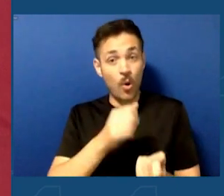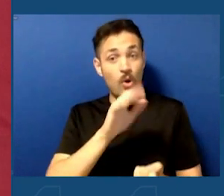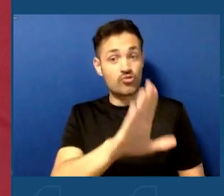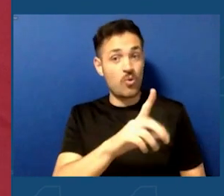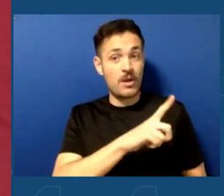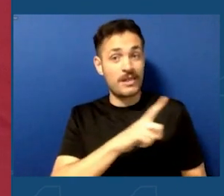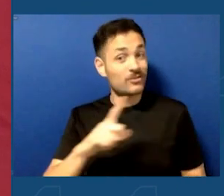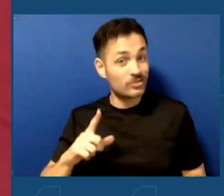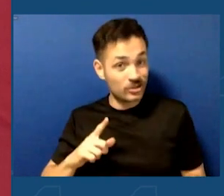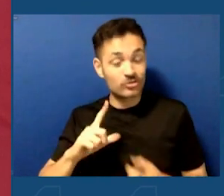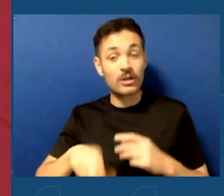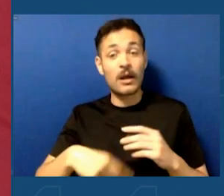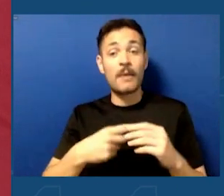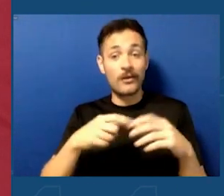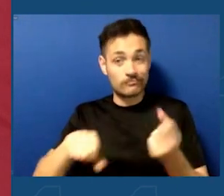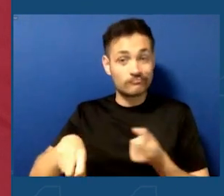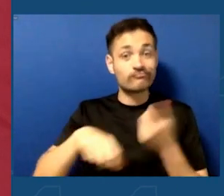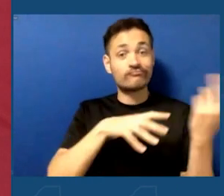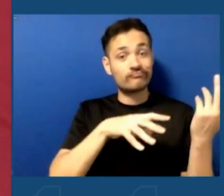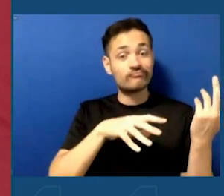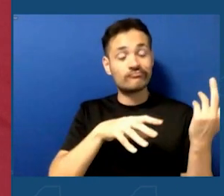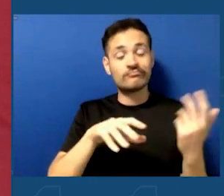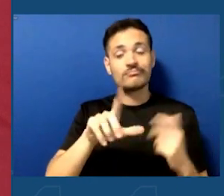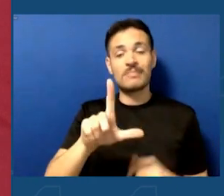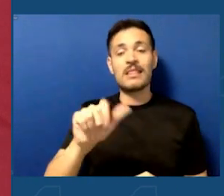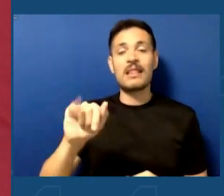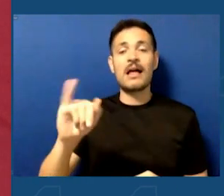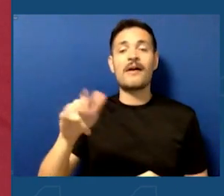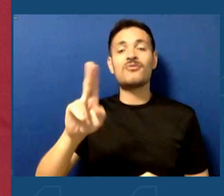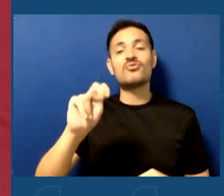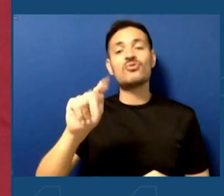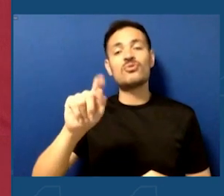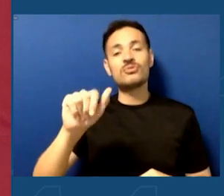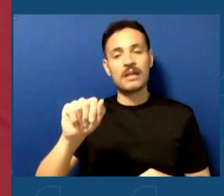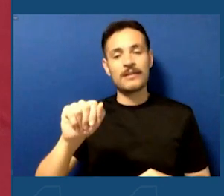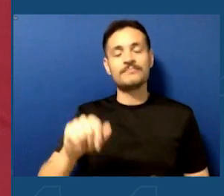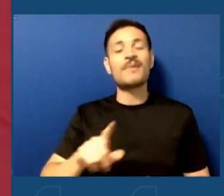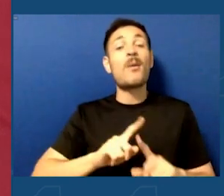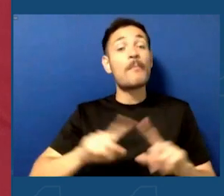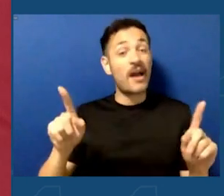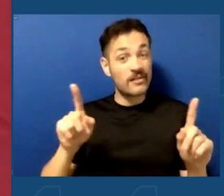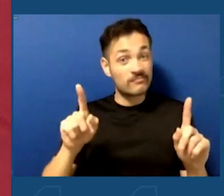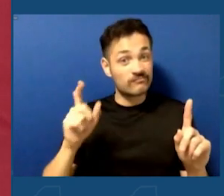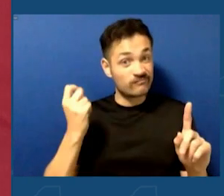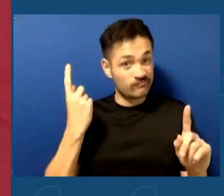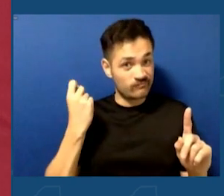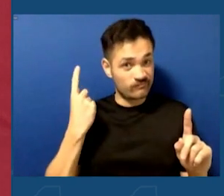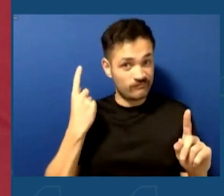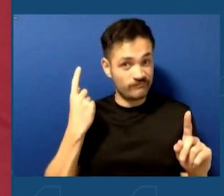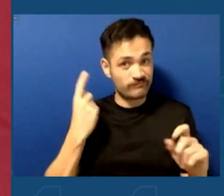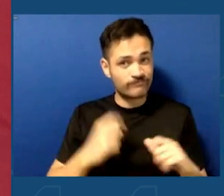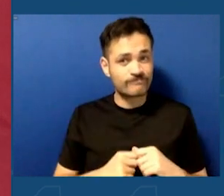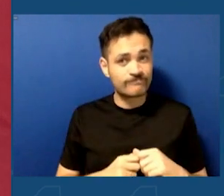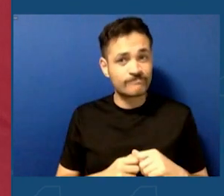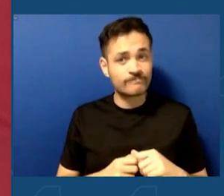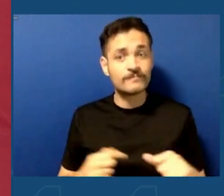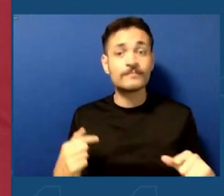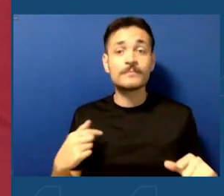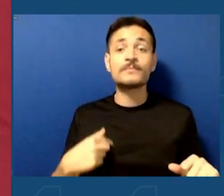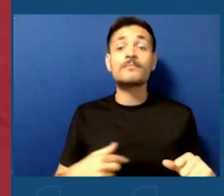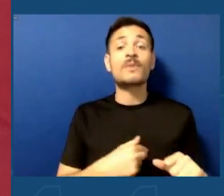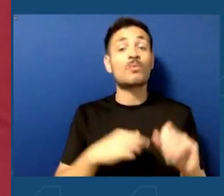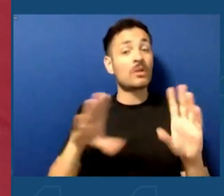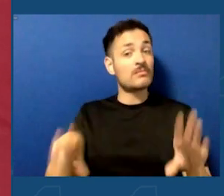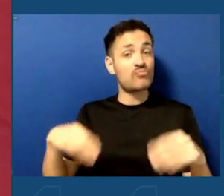the junta. The issue is that we have provided the federal